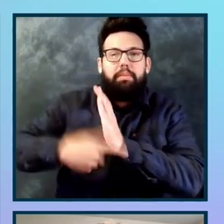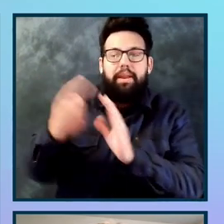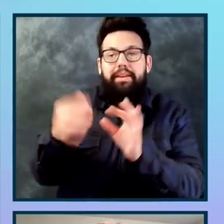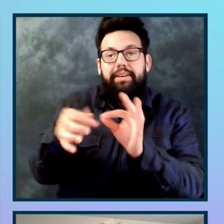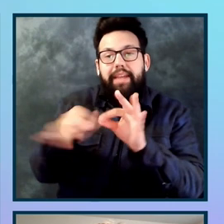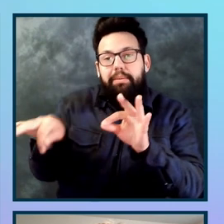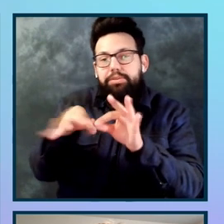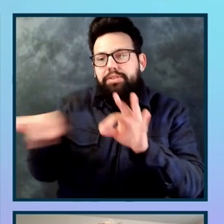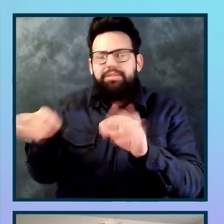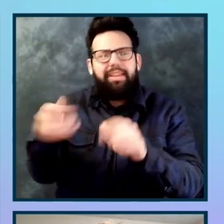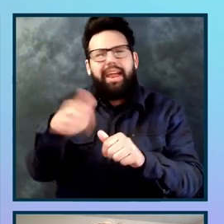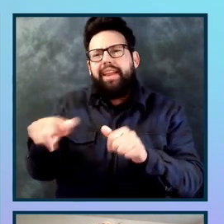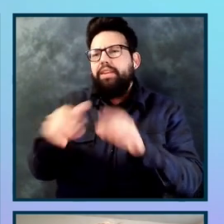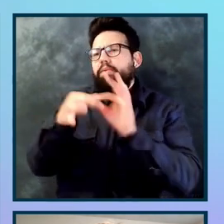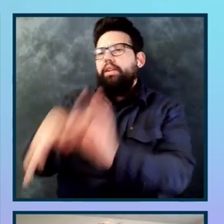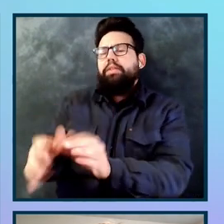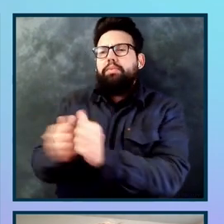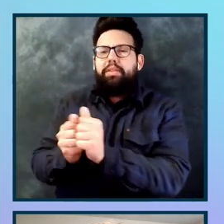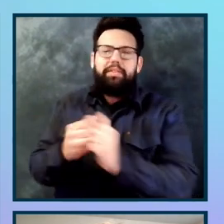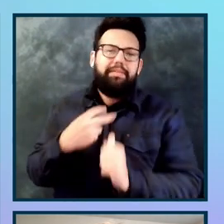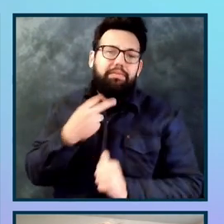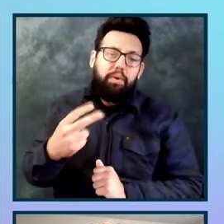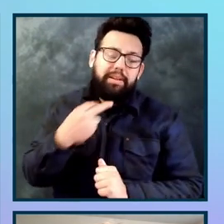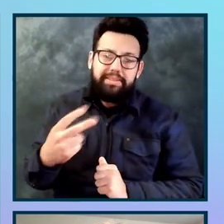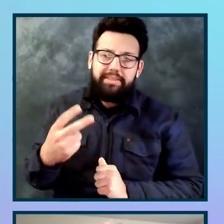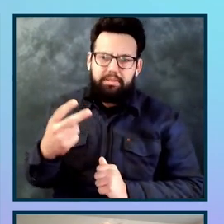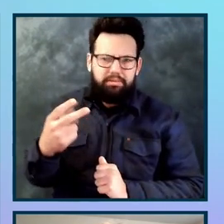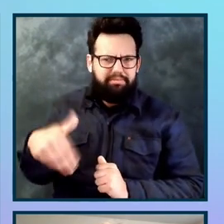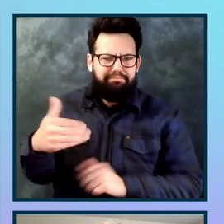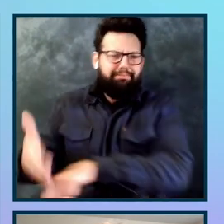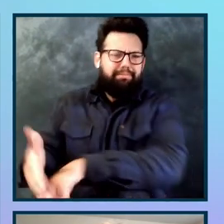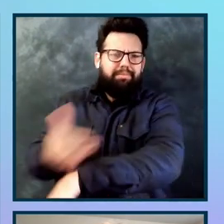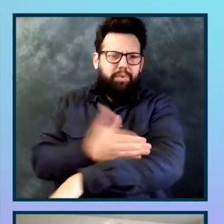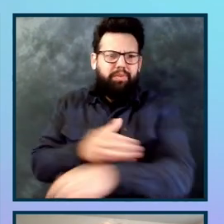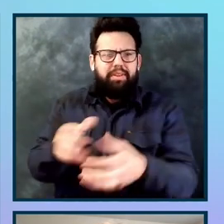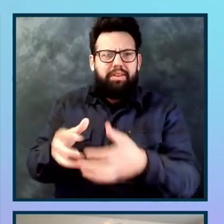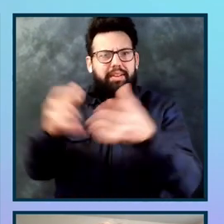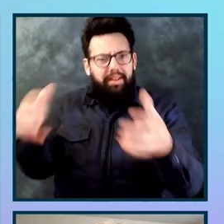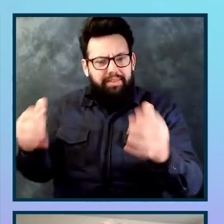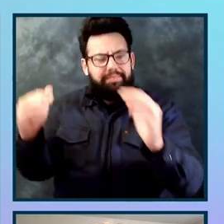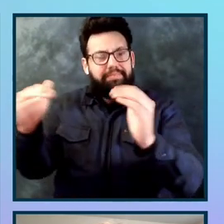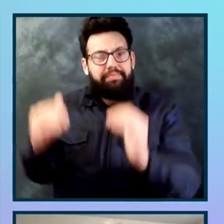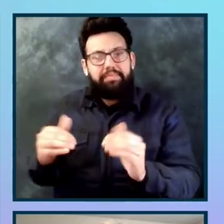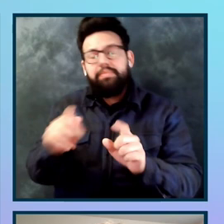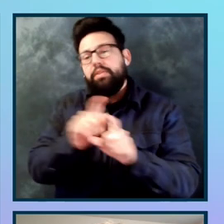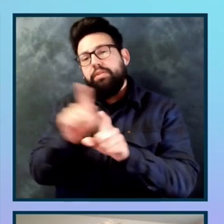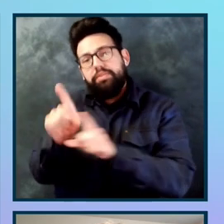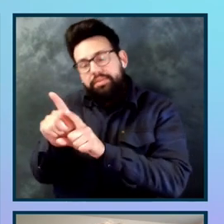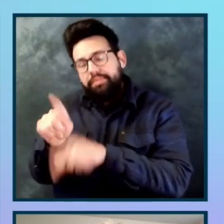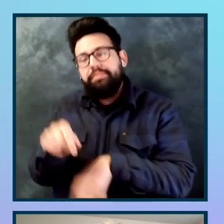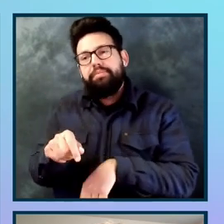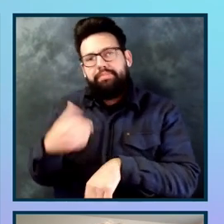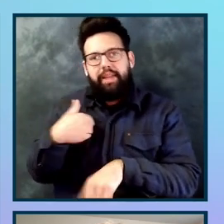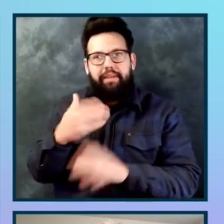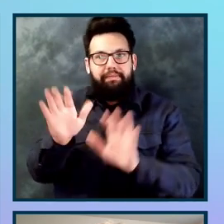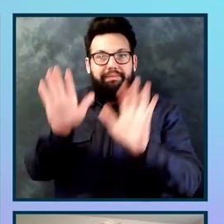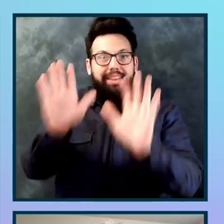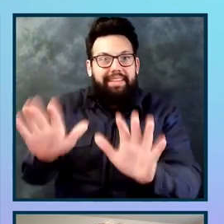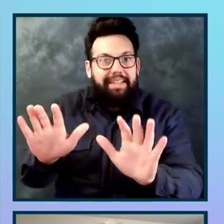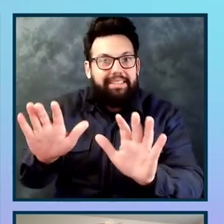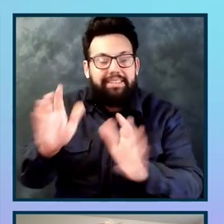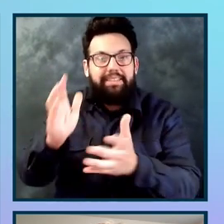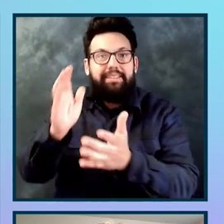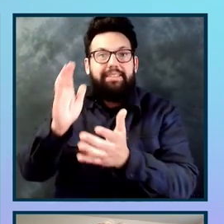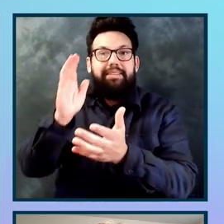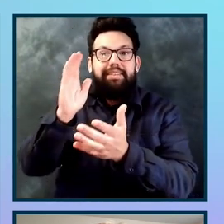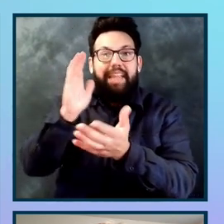voice control stuff that exists. In addition, there's fantastic image recognition capabilities that Microsoft,